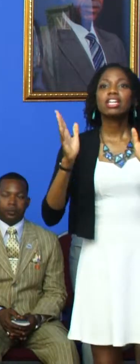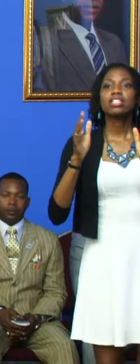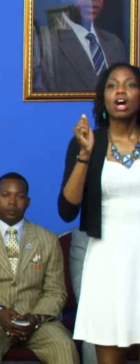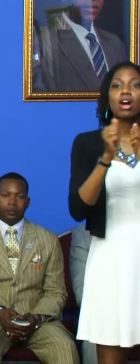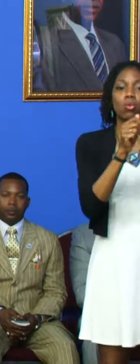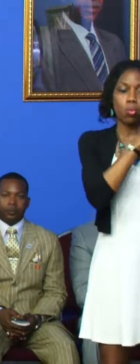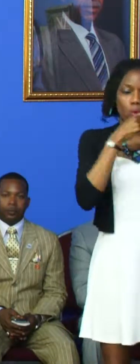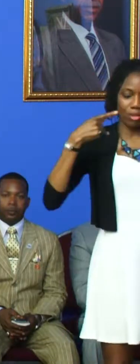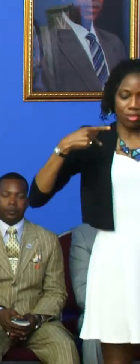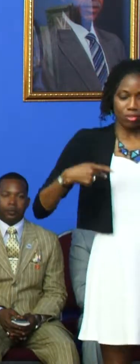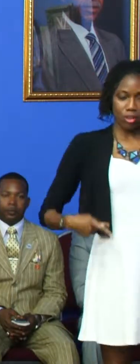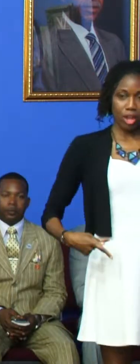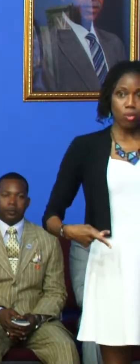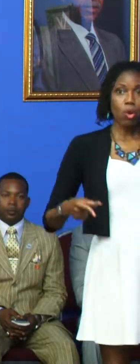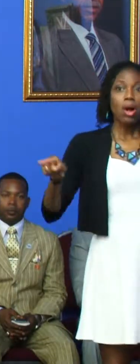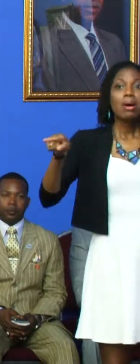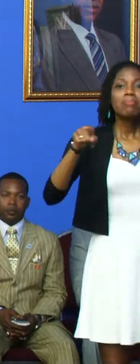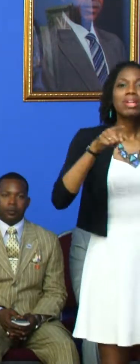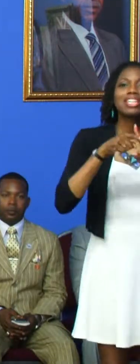Pharaoh.